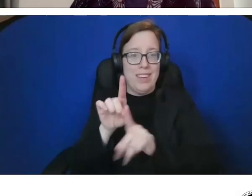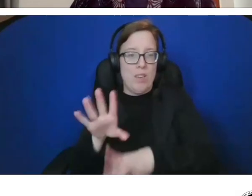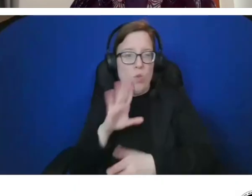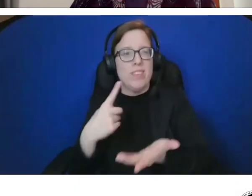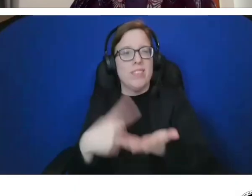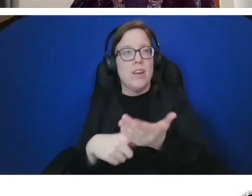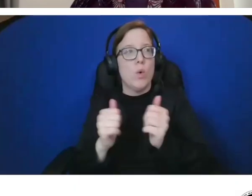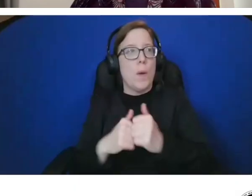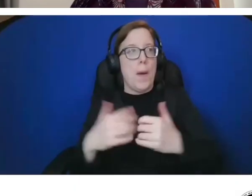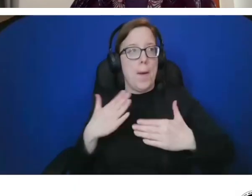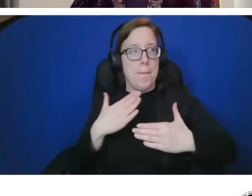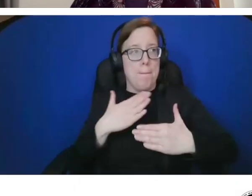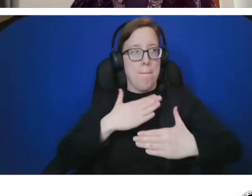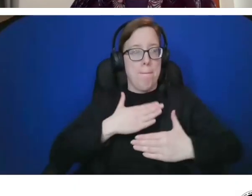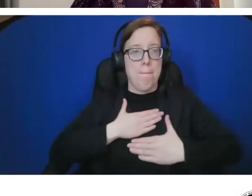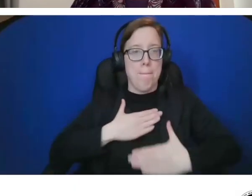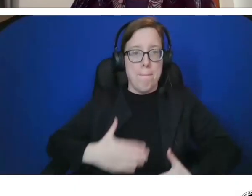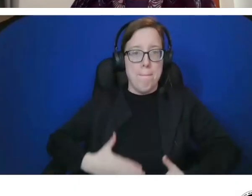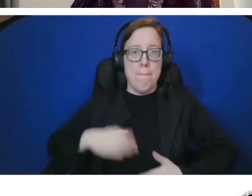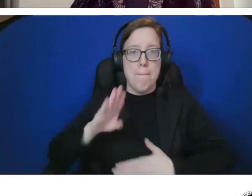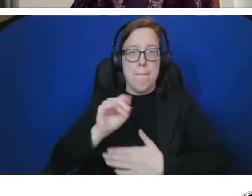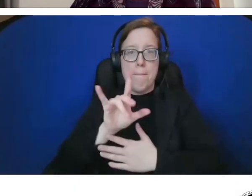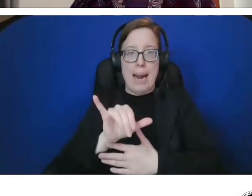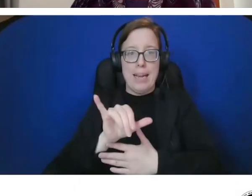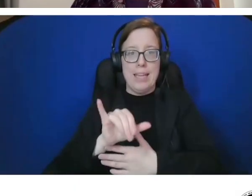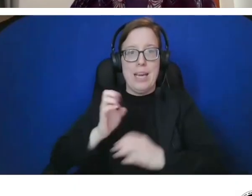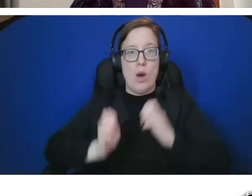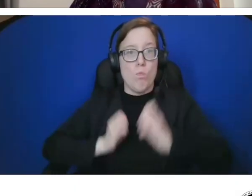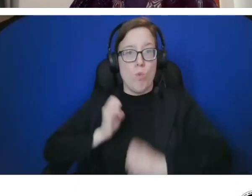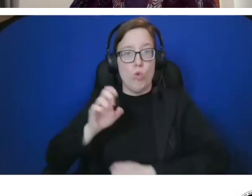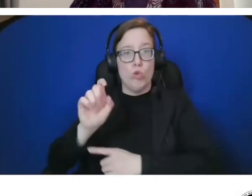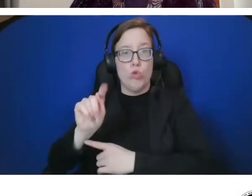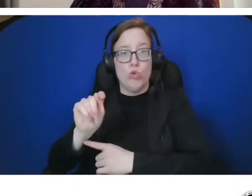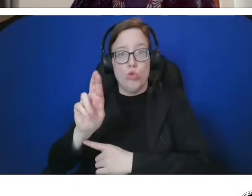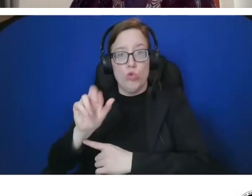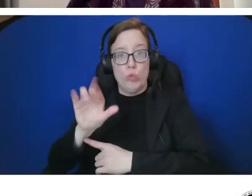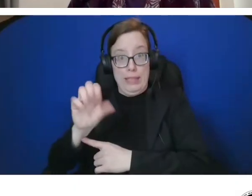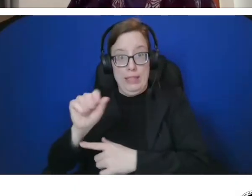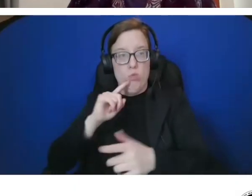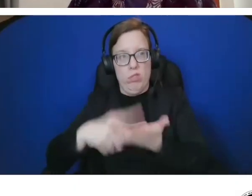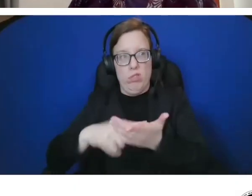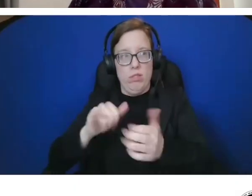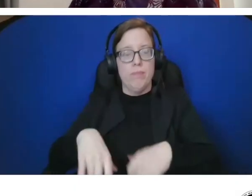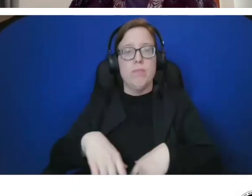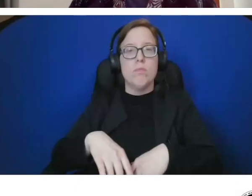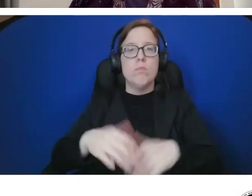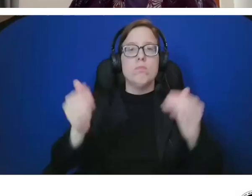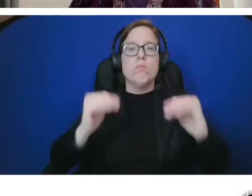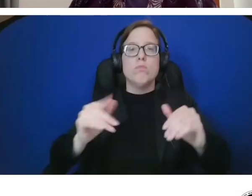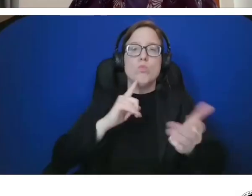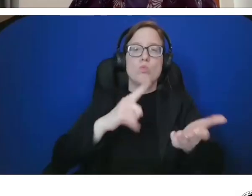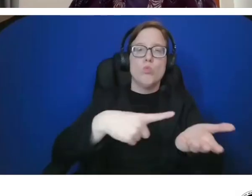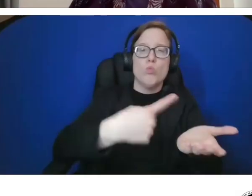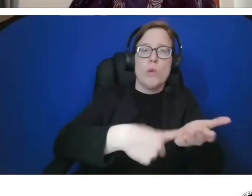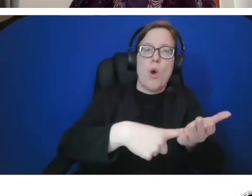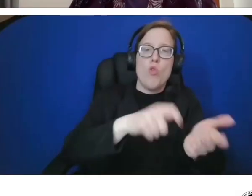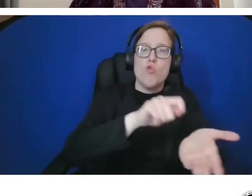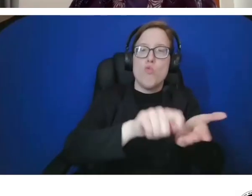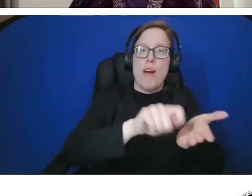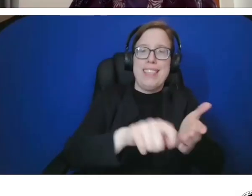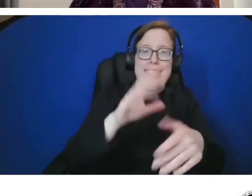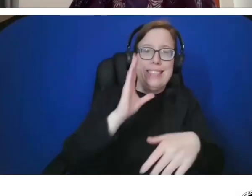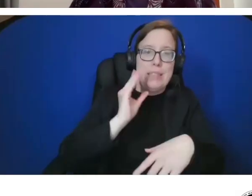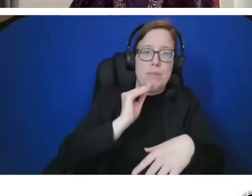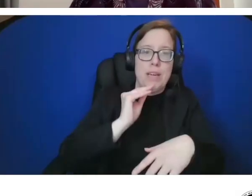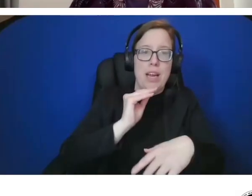talk about bodily emotional traces in a little bit. We will also think about writing experiences more broadly